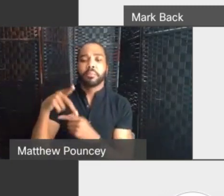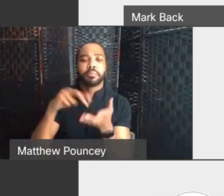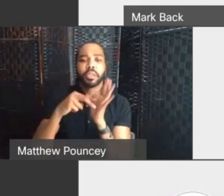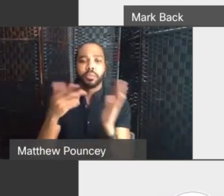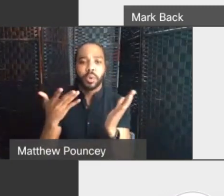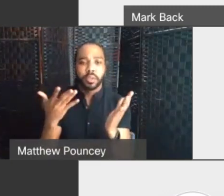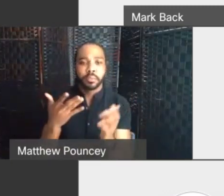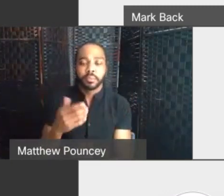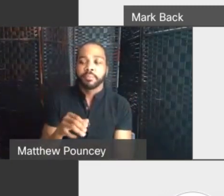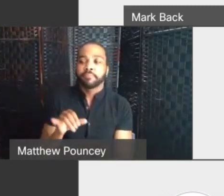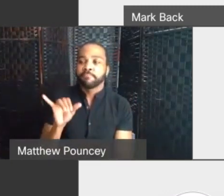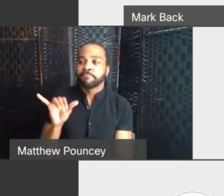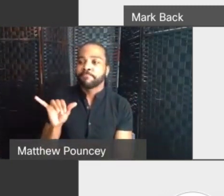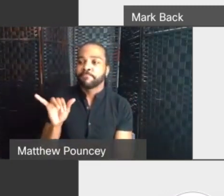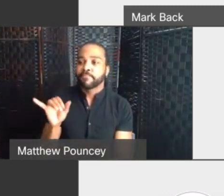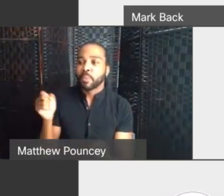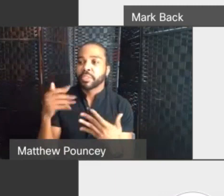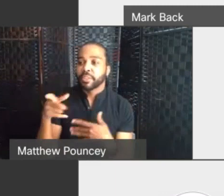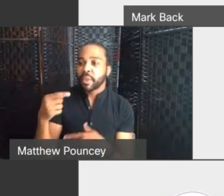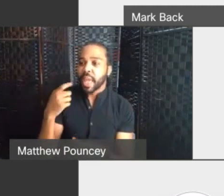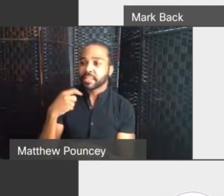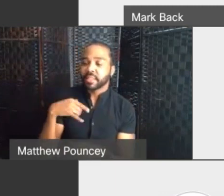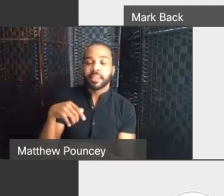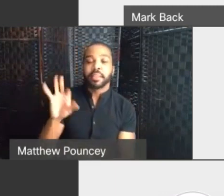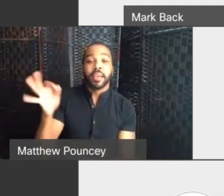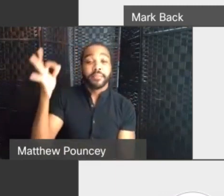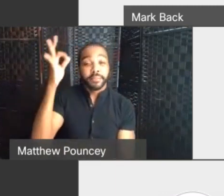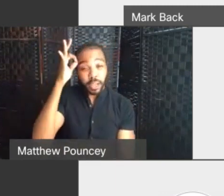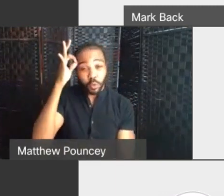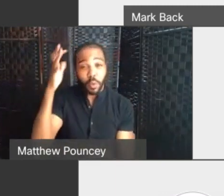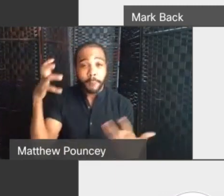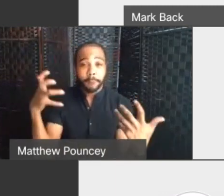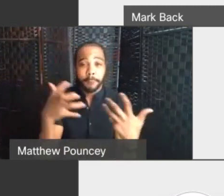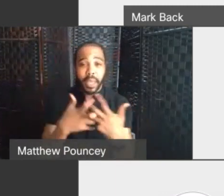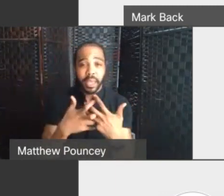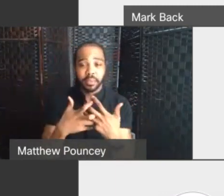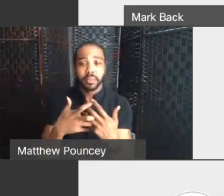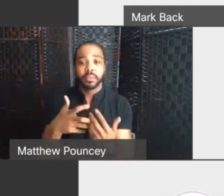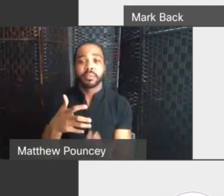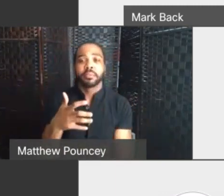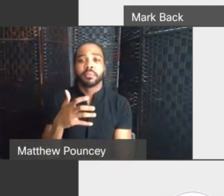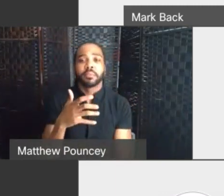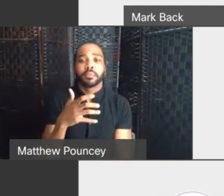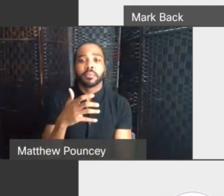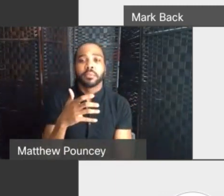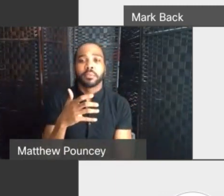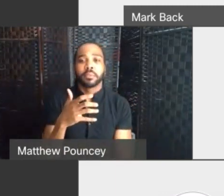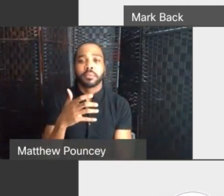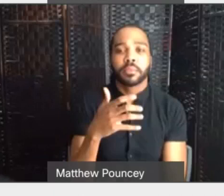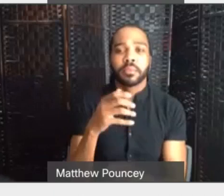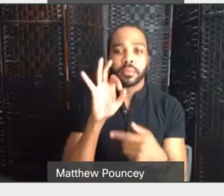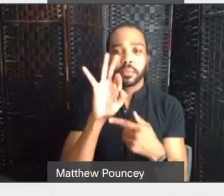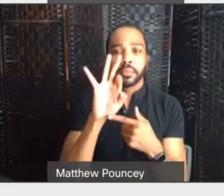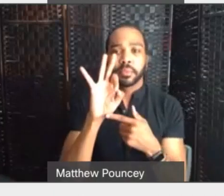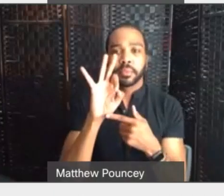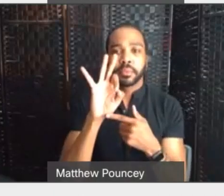I was afraid you'd ask that. It is the federal match, and maybe someone can say what all four letters stand for, but